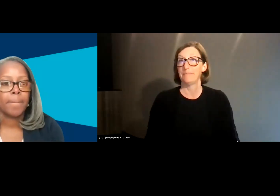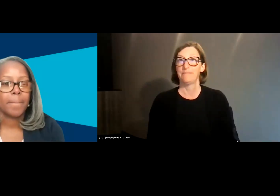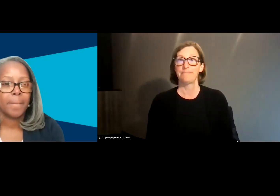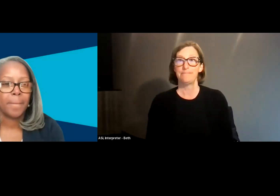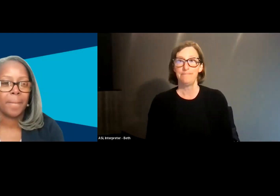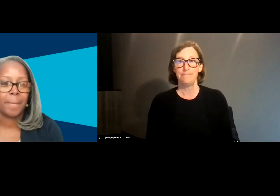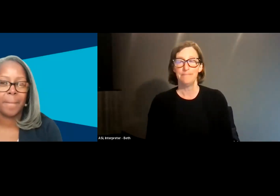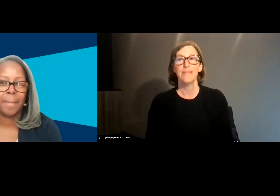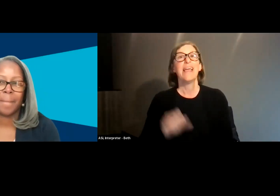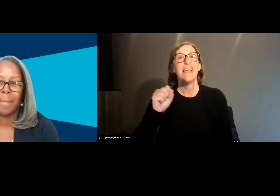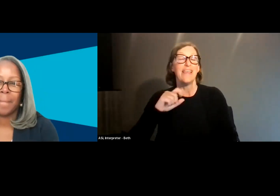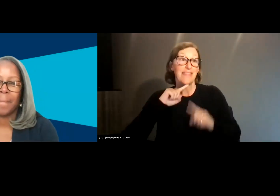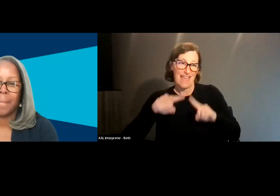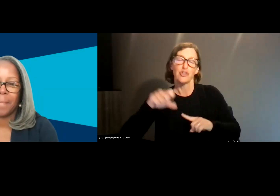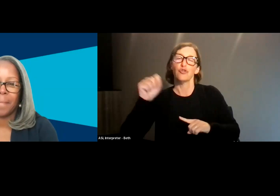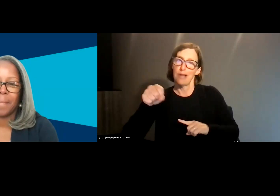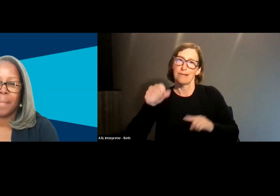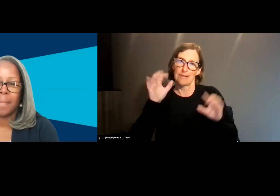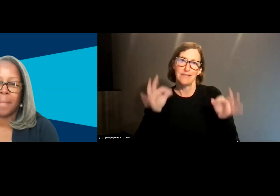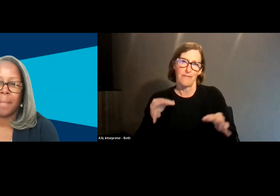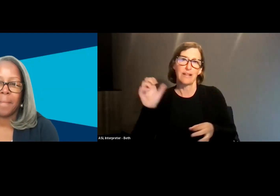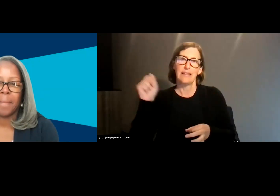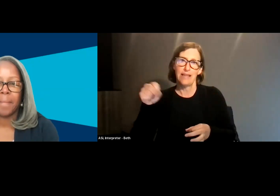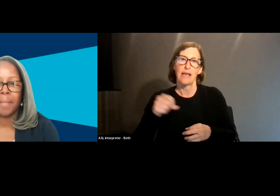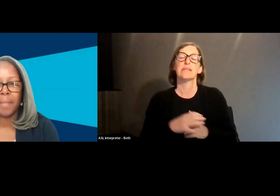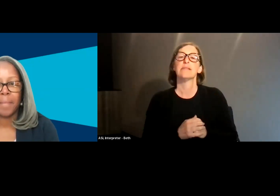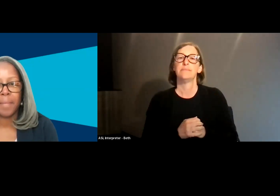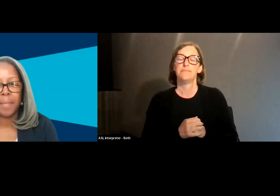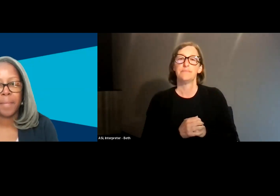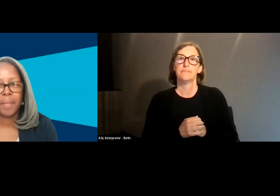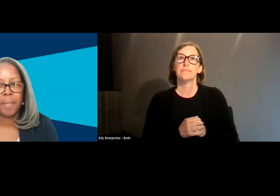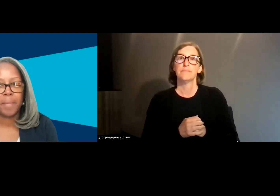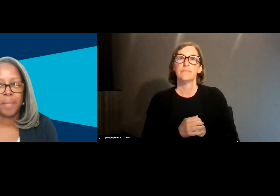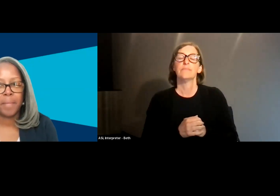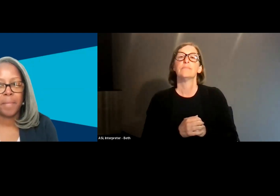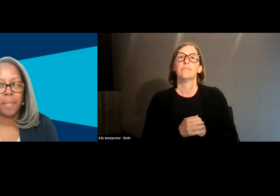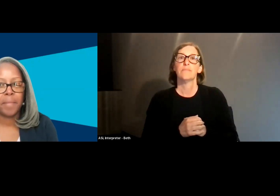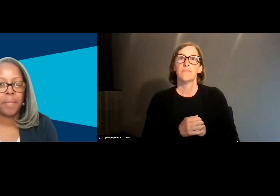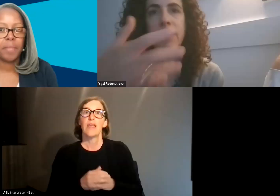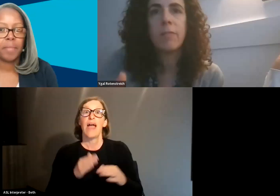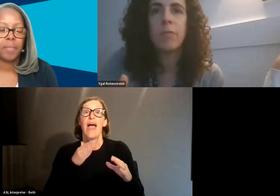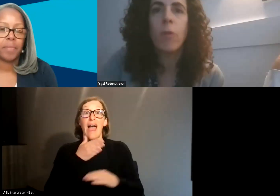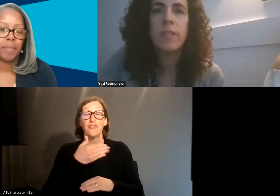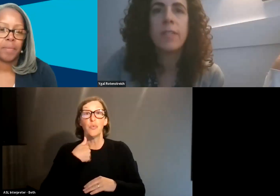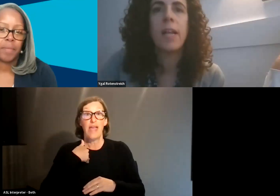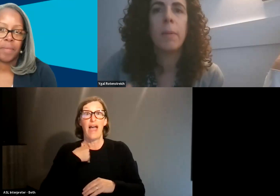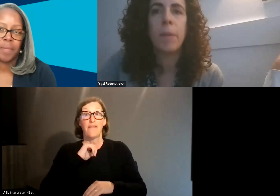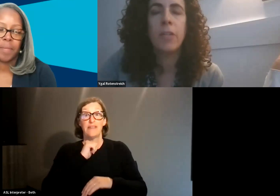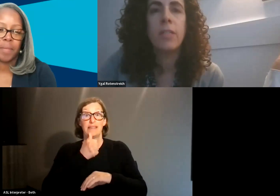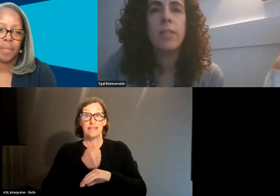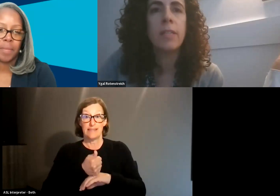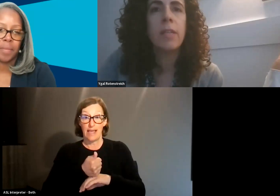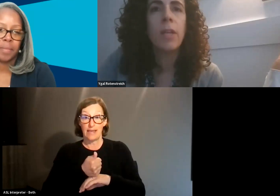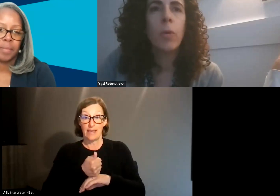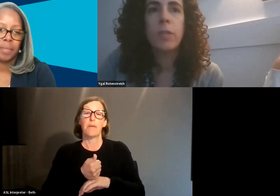Yes, so the answer is yes, certainly. Once we have this pipeline of this reporter cell and